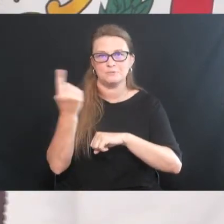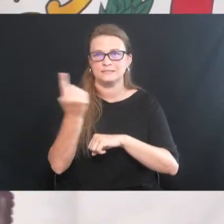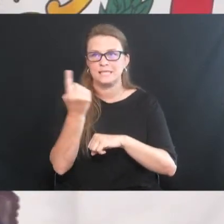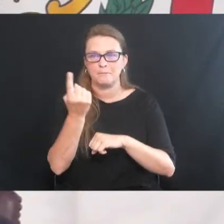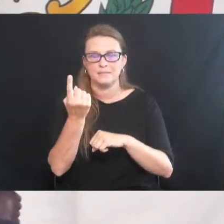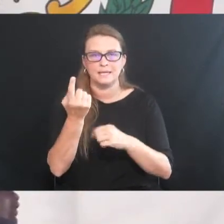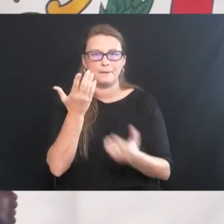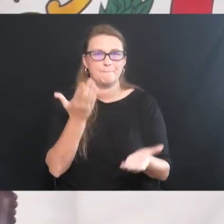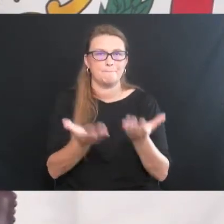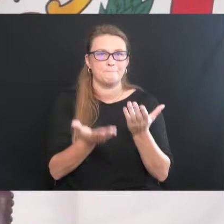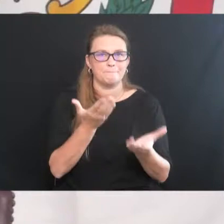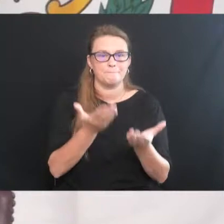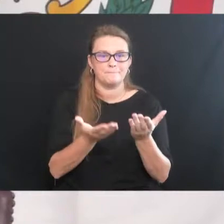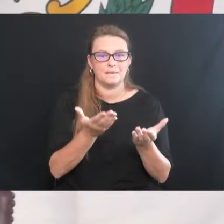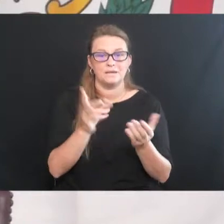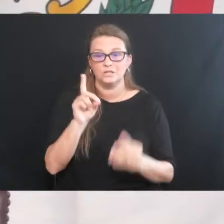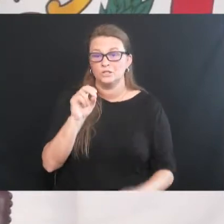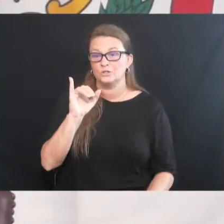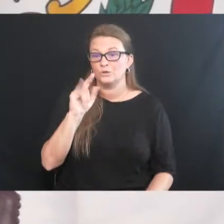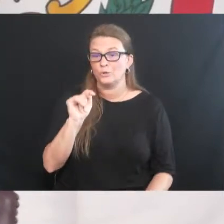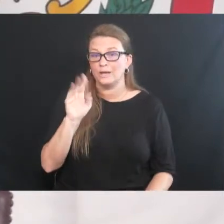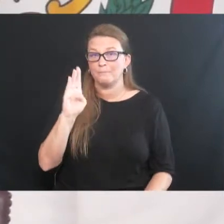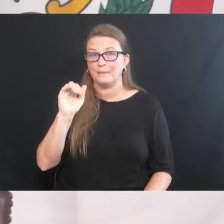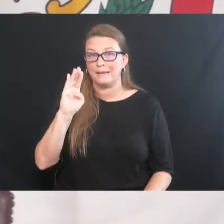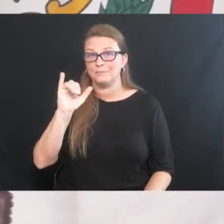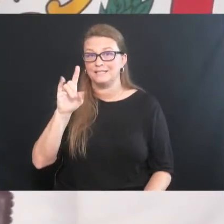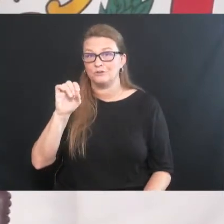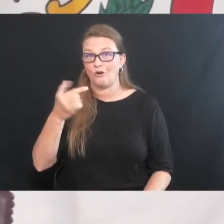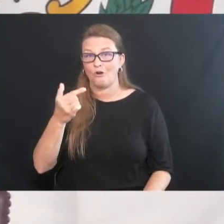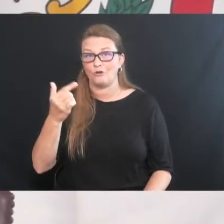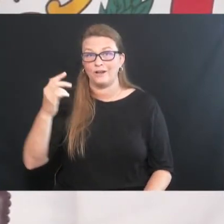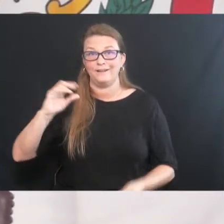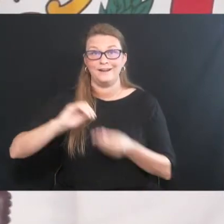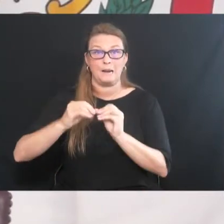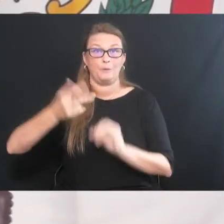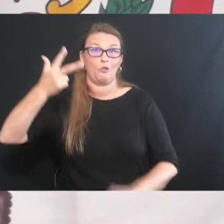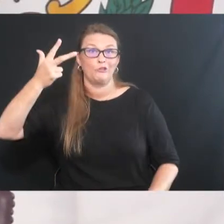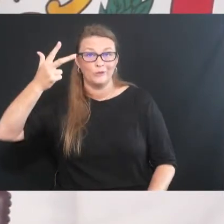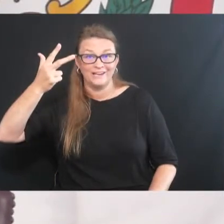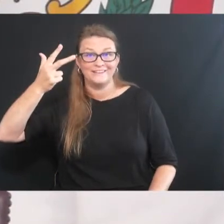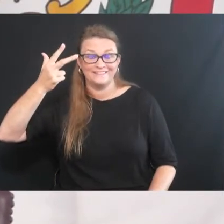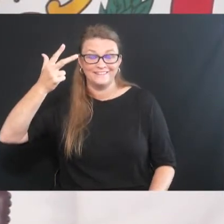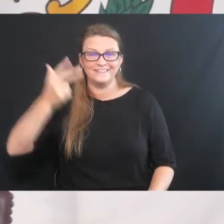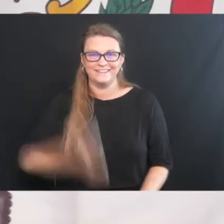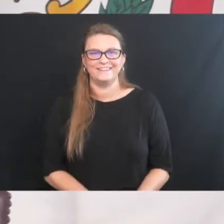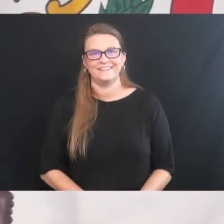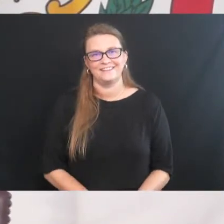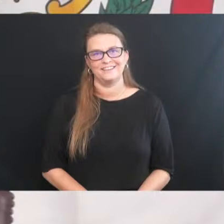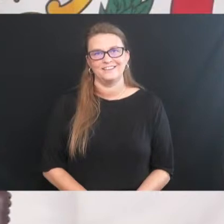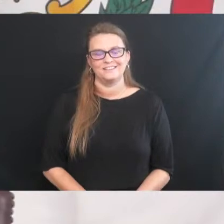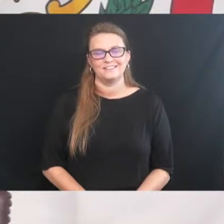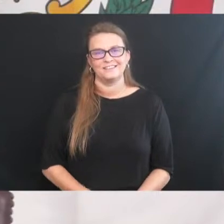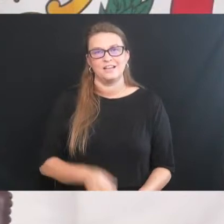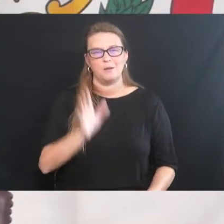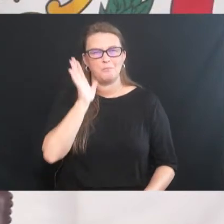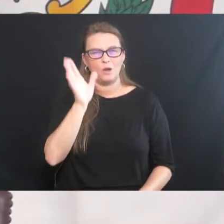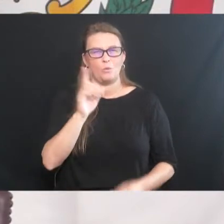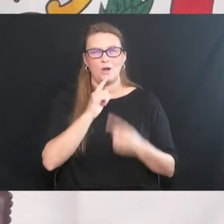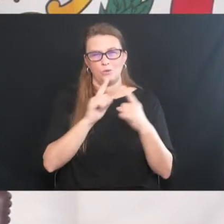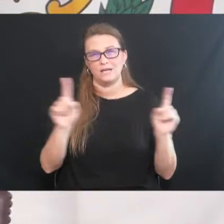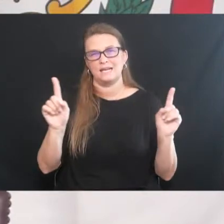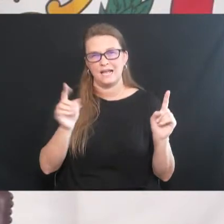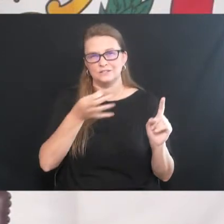it may be do it for Baby Dog round 3, but and if we do that, we'll come out with it real soon. It'll be